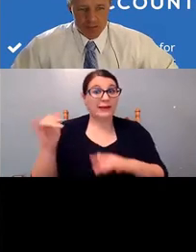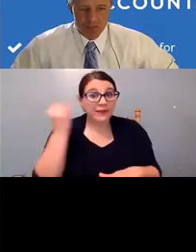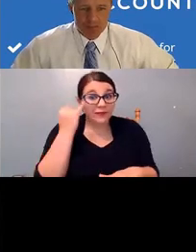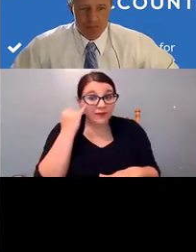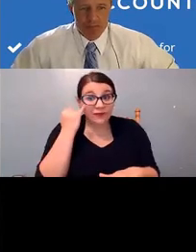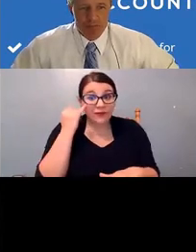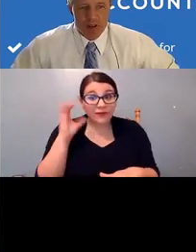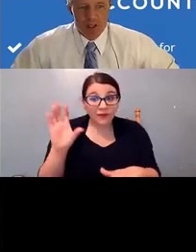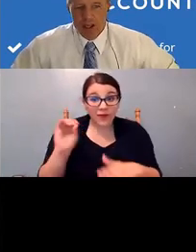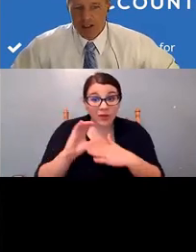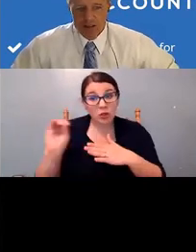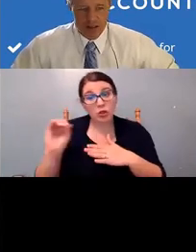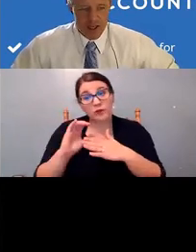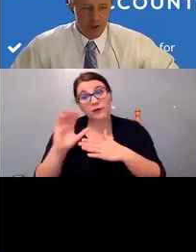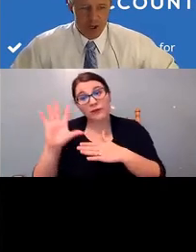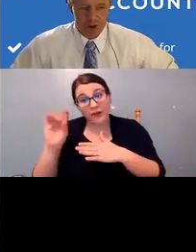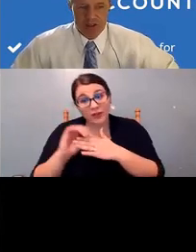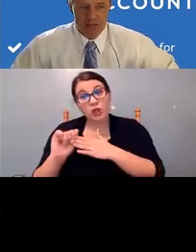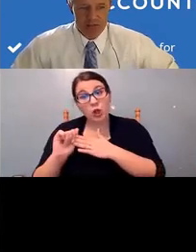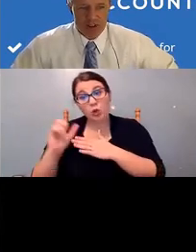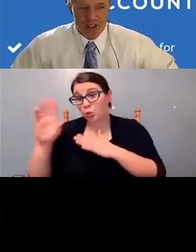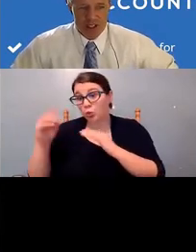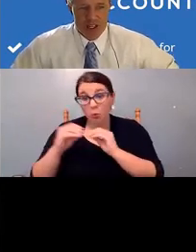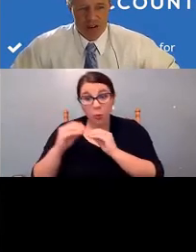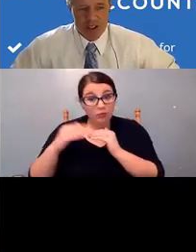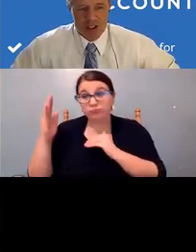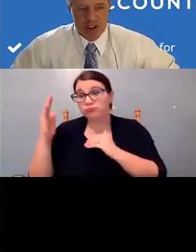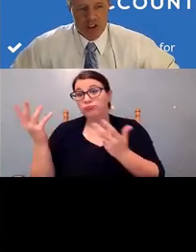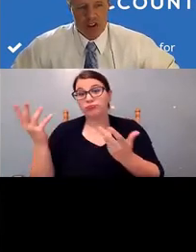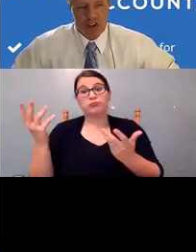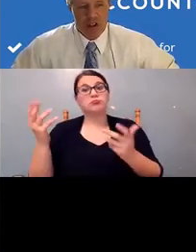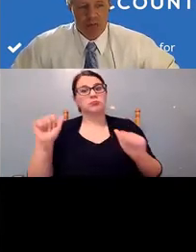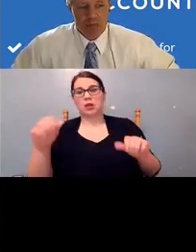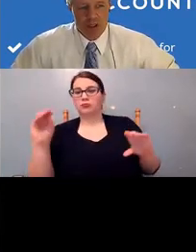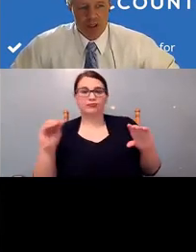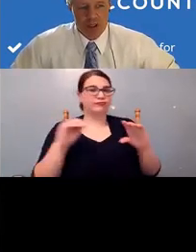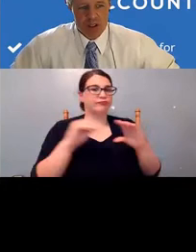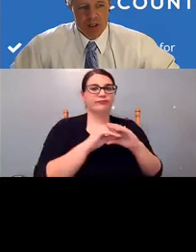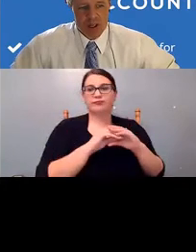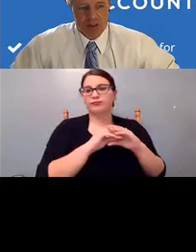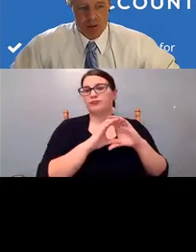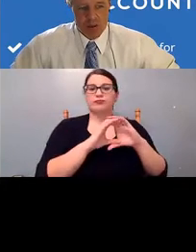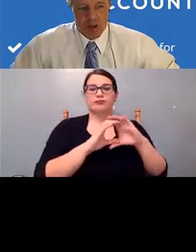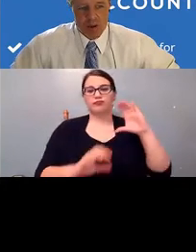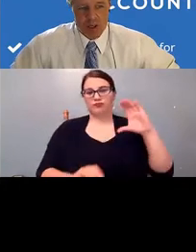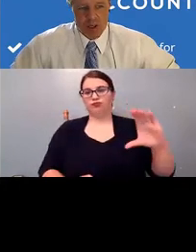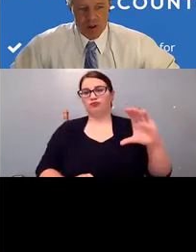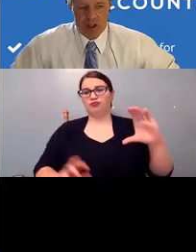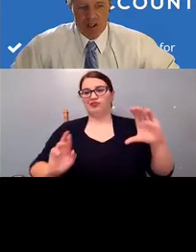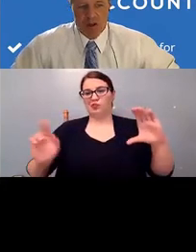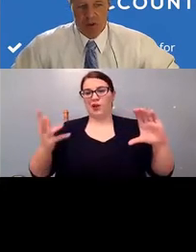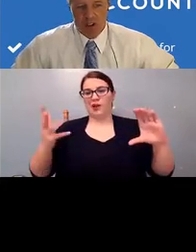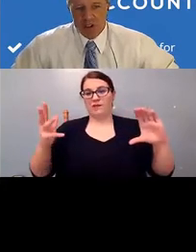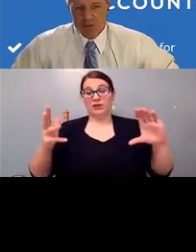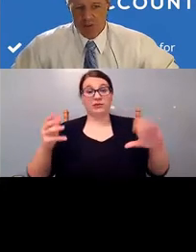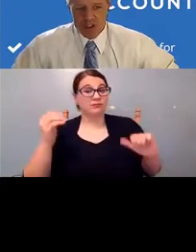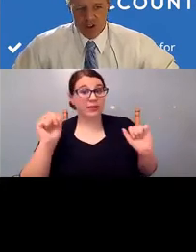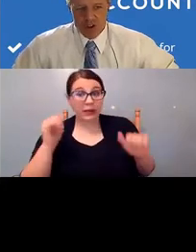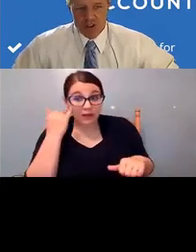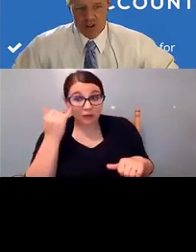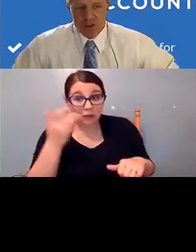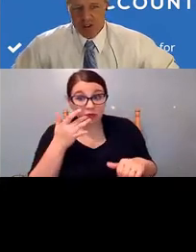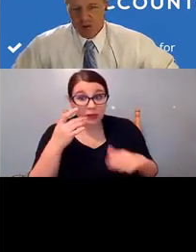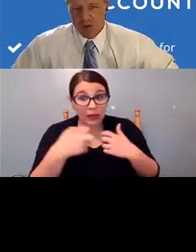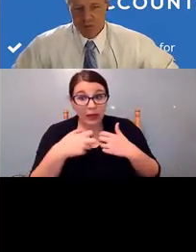more, then that will go in, fund the account, and you're good to go. If you want to do it electronically, we just need to make